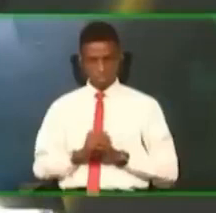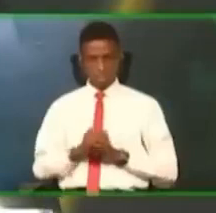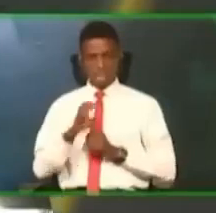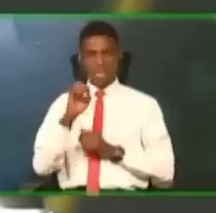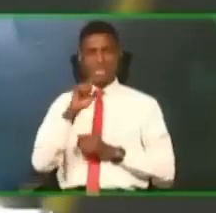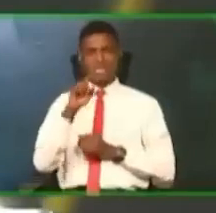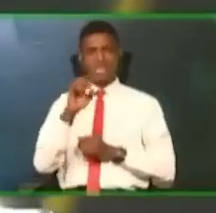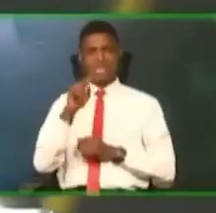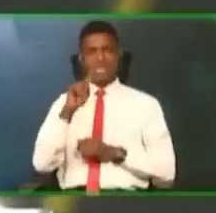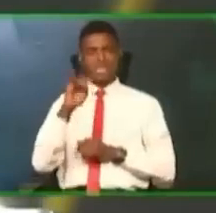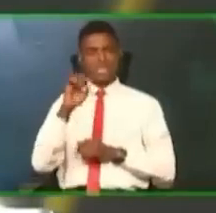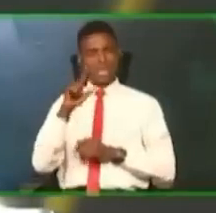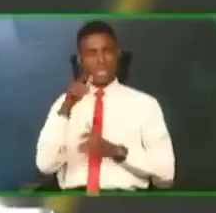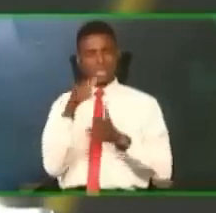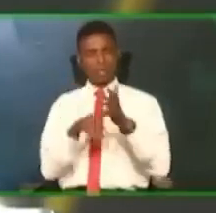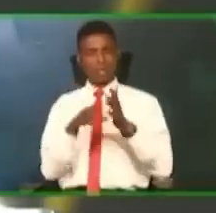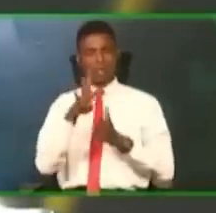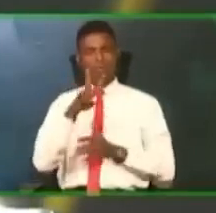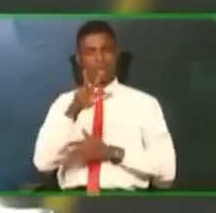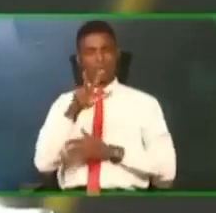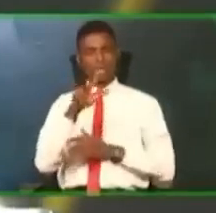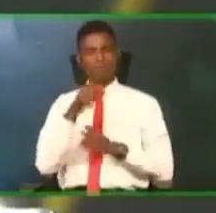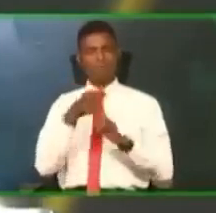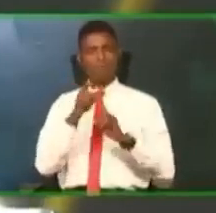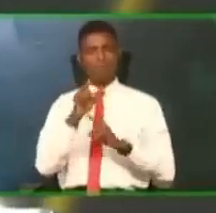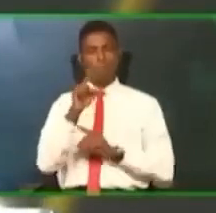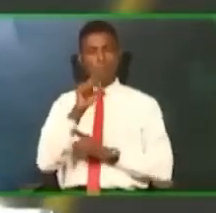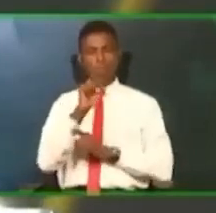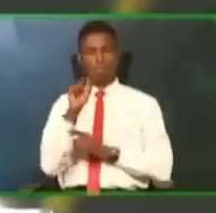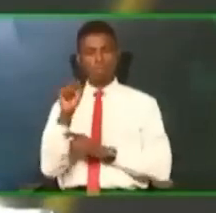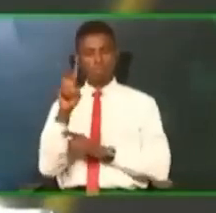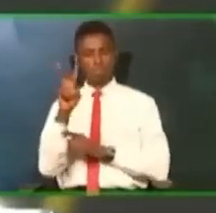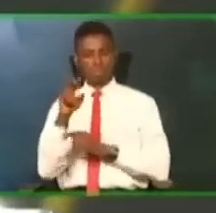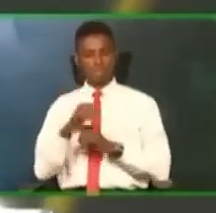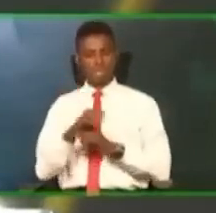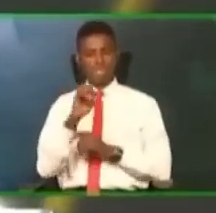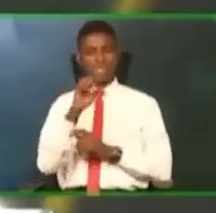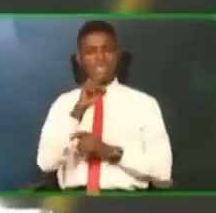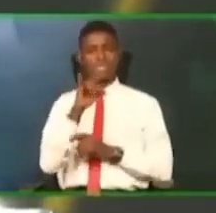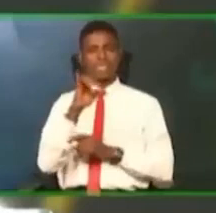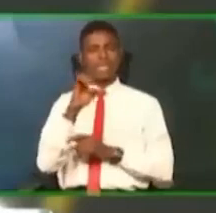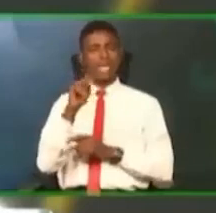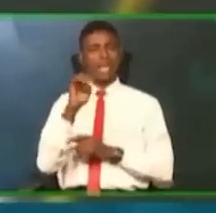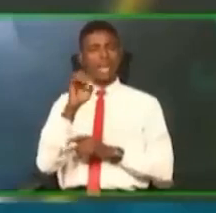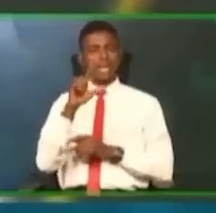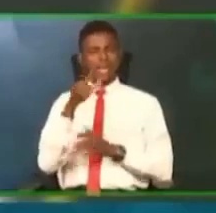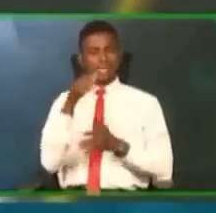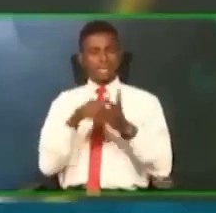Ezekiel chapter 43 from verse 1 and 2. Ezekiel 43.